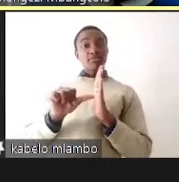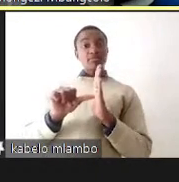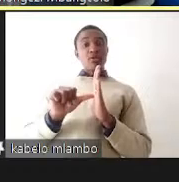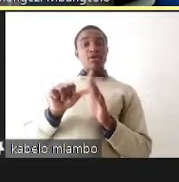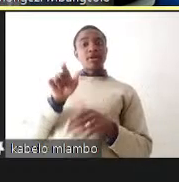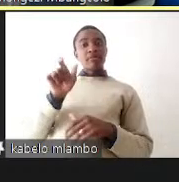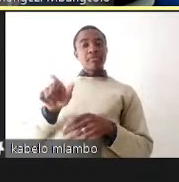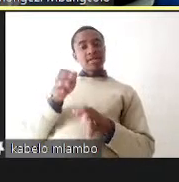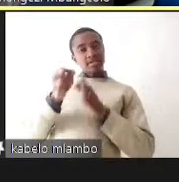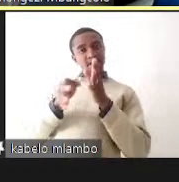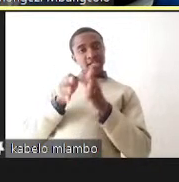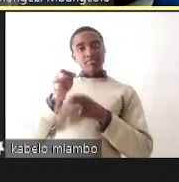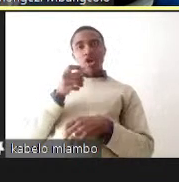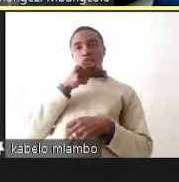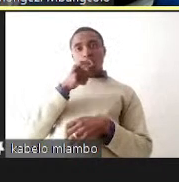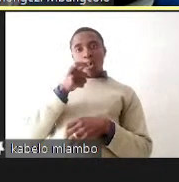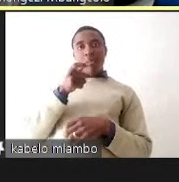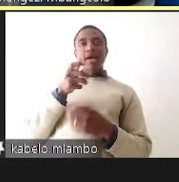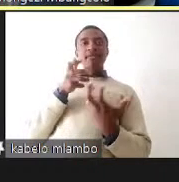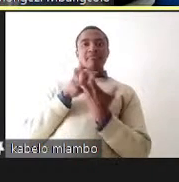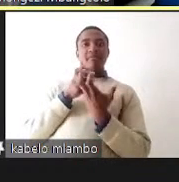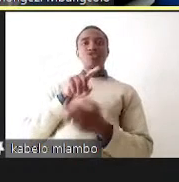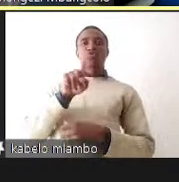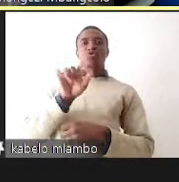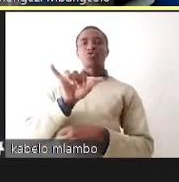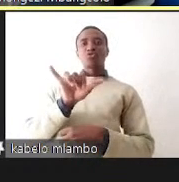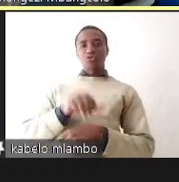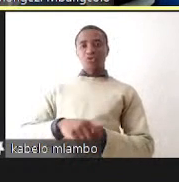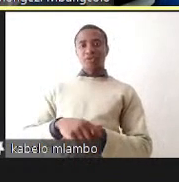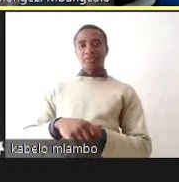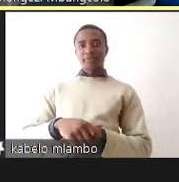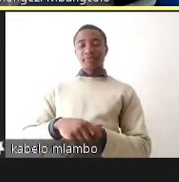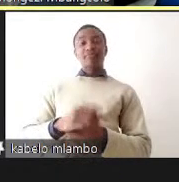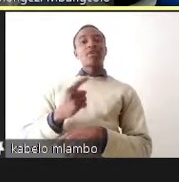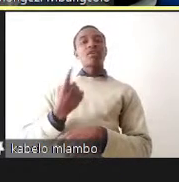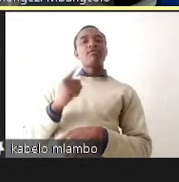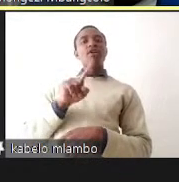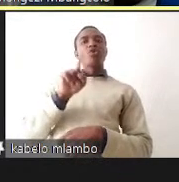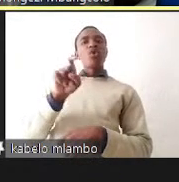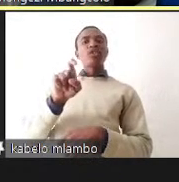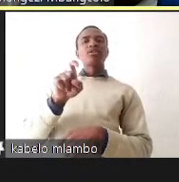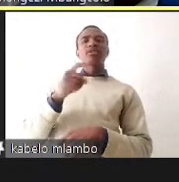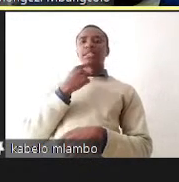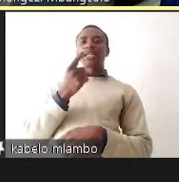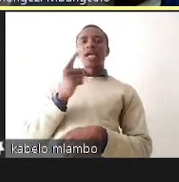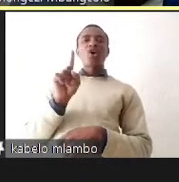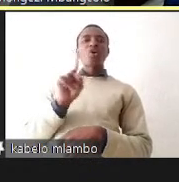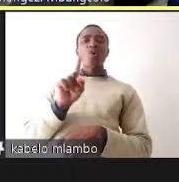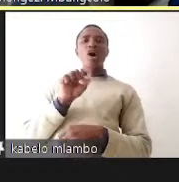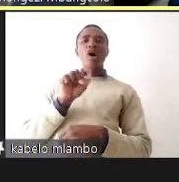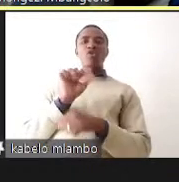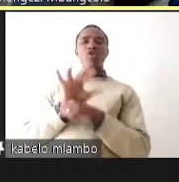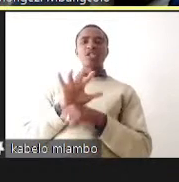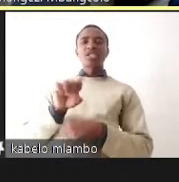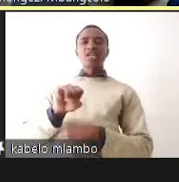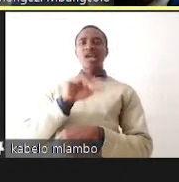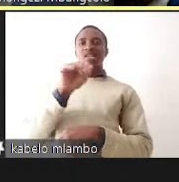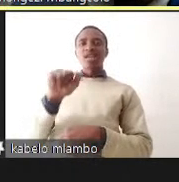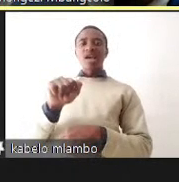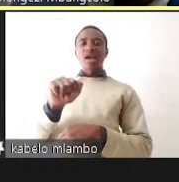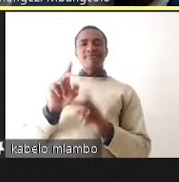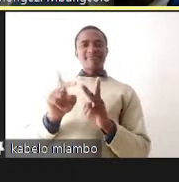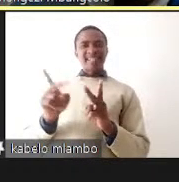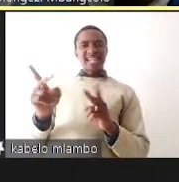which question will he or she be responding to. So the first question there was saying, what are the causes of SA's diverse